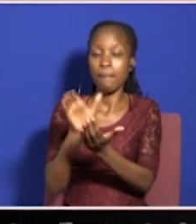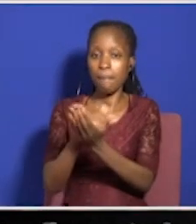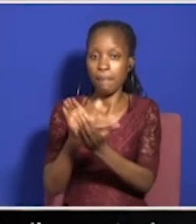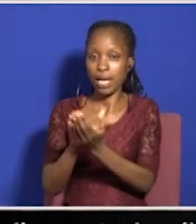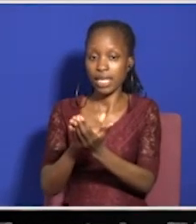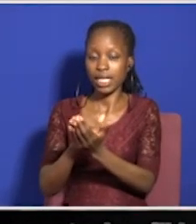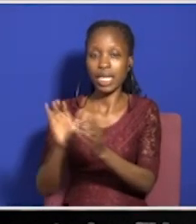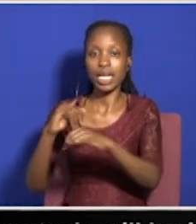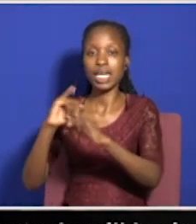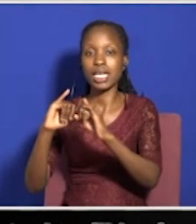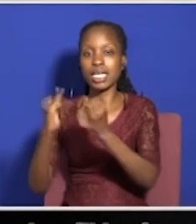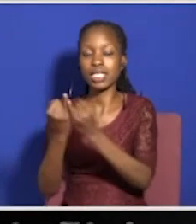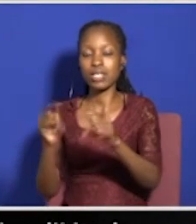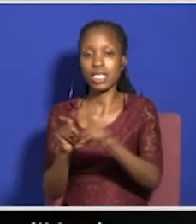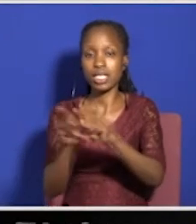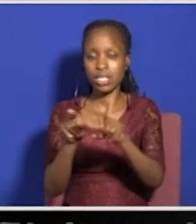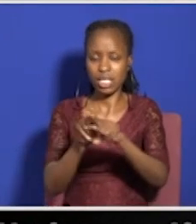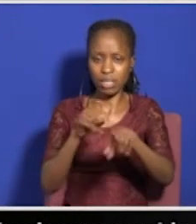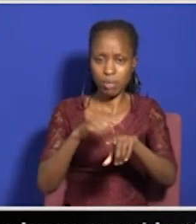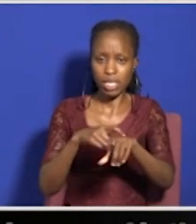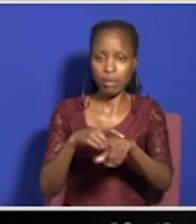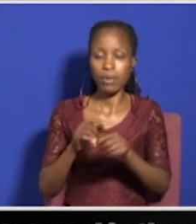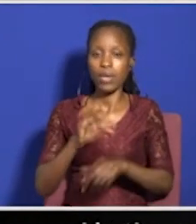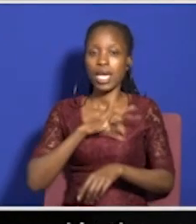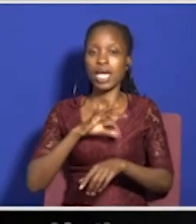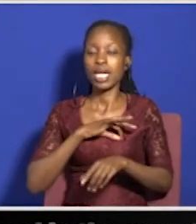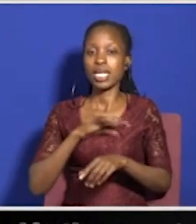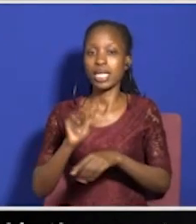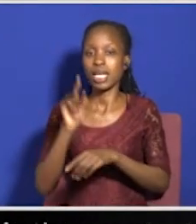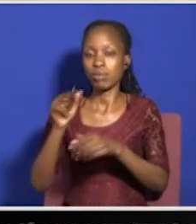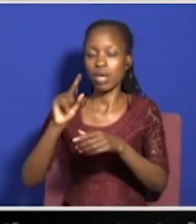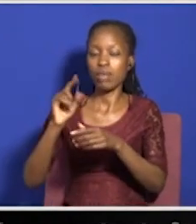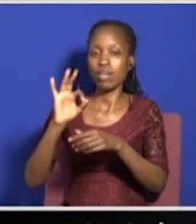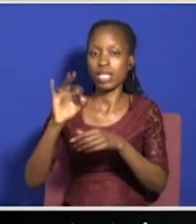institutions. However, during the same period, interest expense increased by